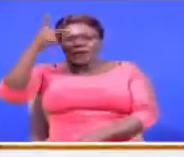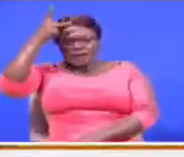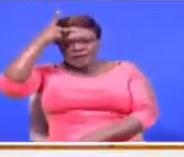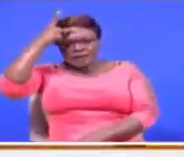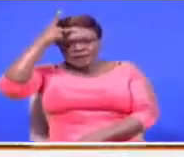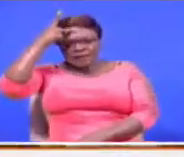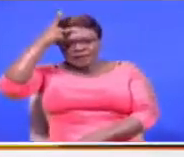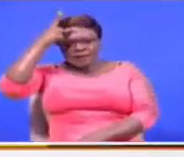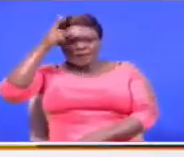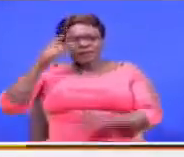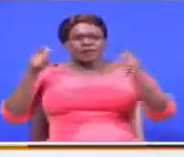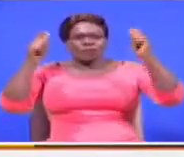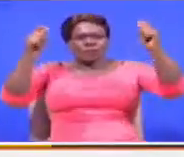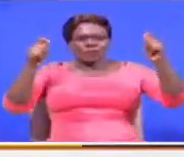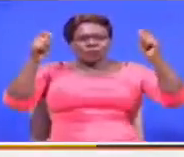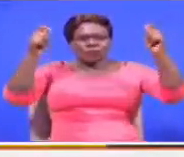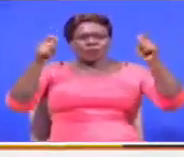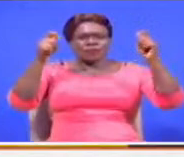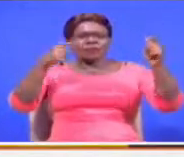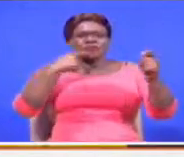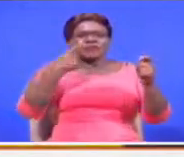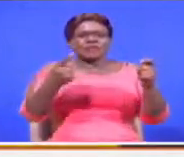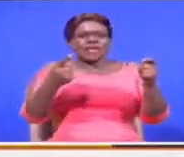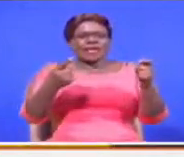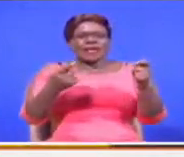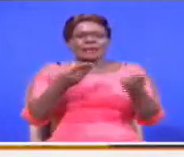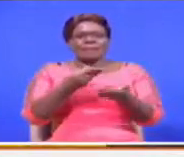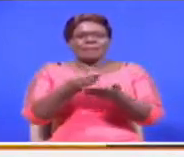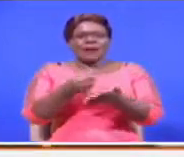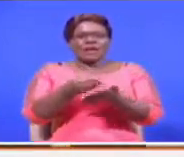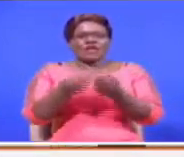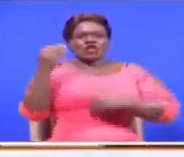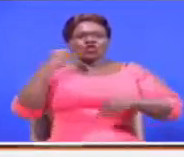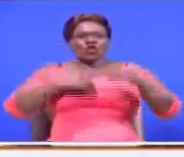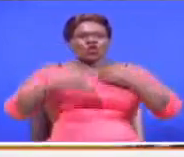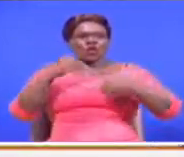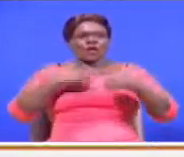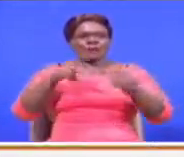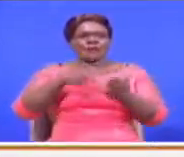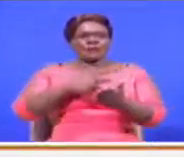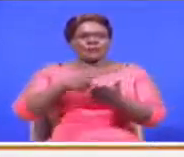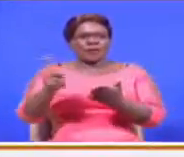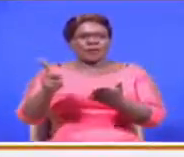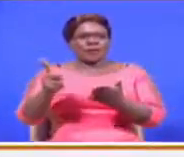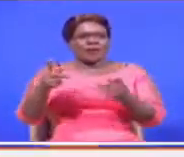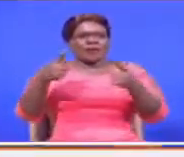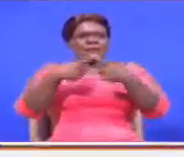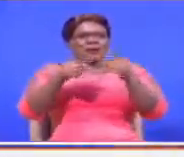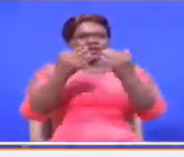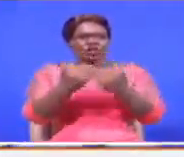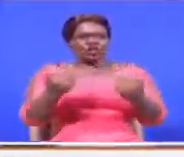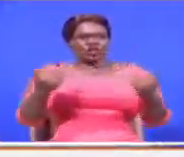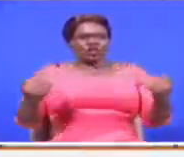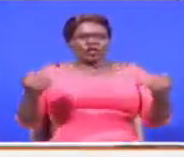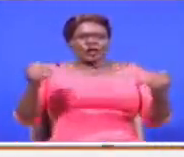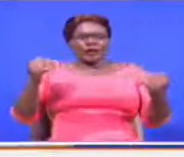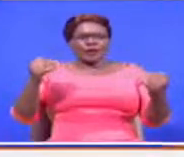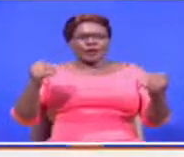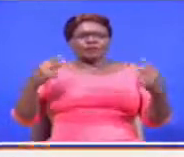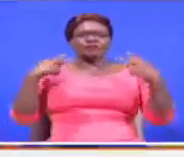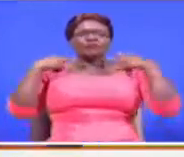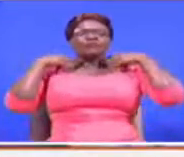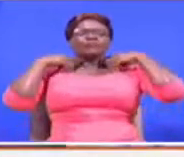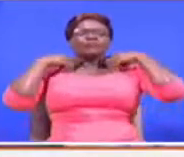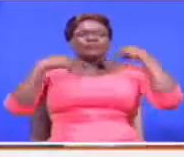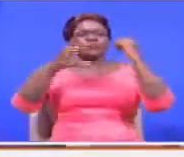ambao wamekuwa kiandamana na kudai kupunjwa pesa zao, kwani walilipa karo ilhali watoto wao wamekuwa